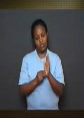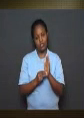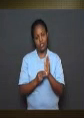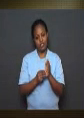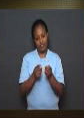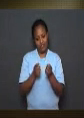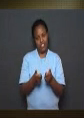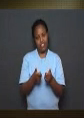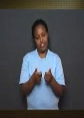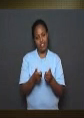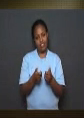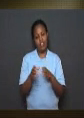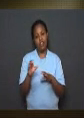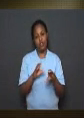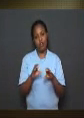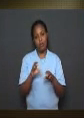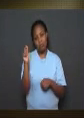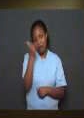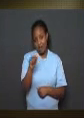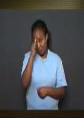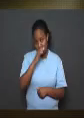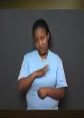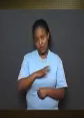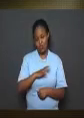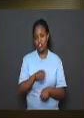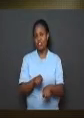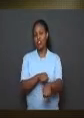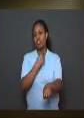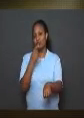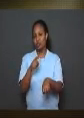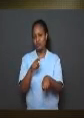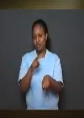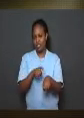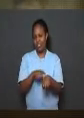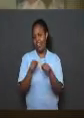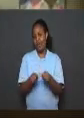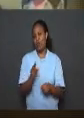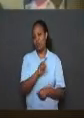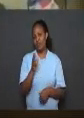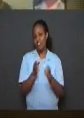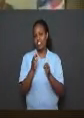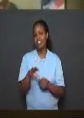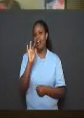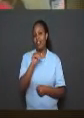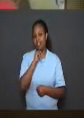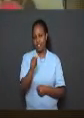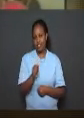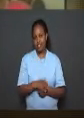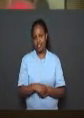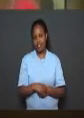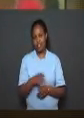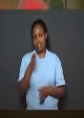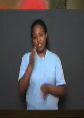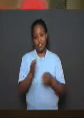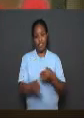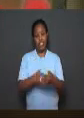fashion so that no one is detained longer than necessary. Due process of